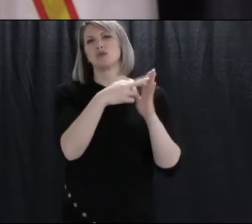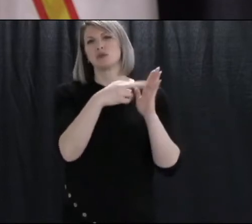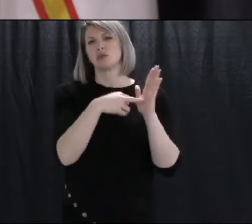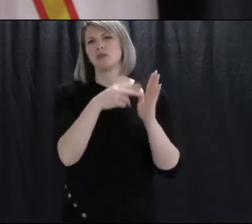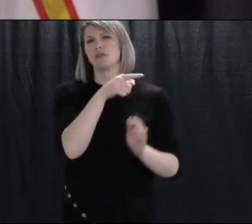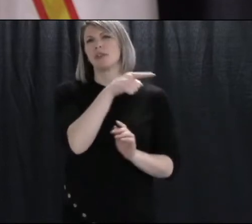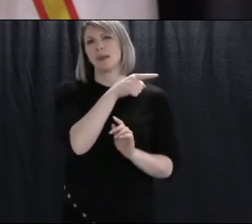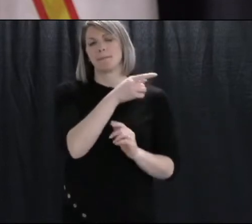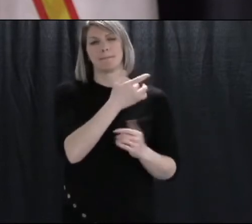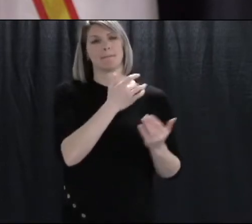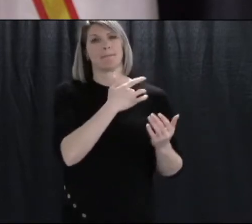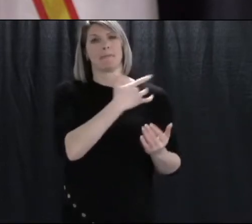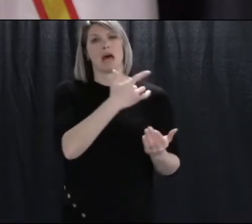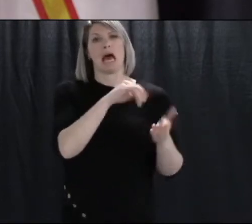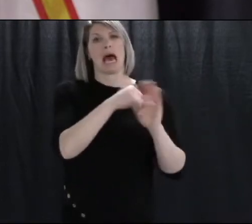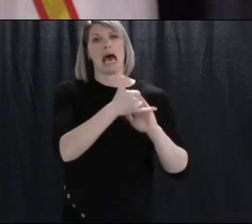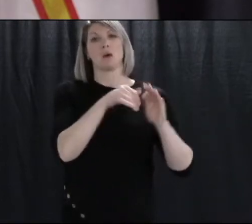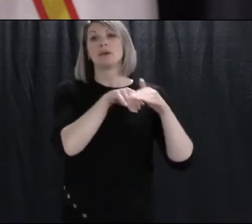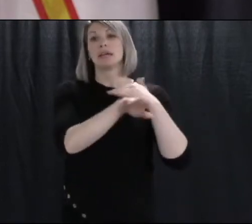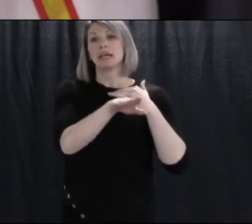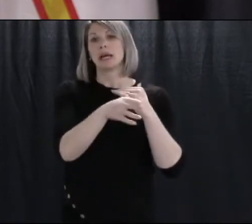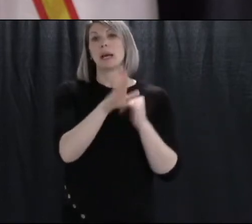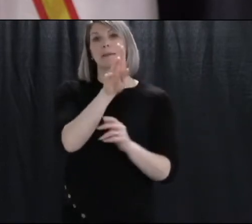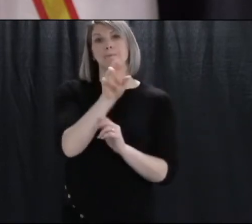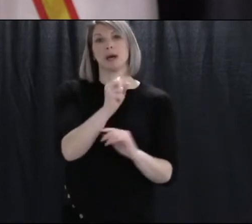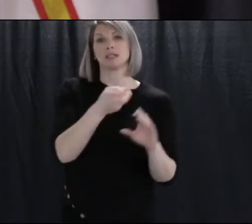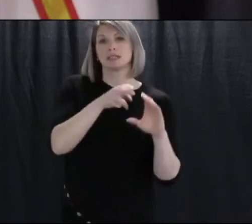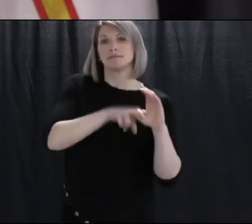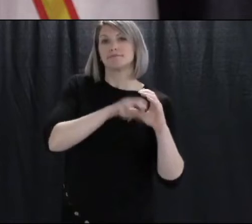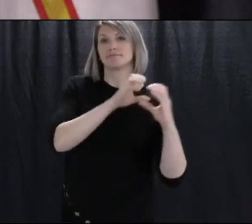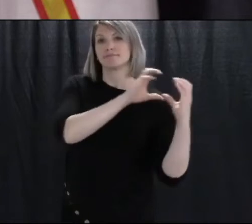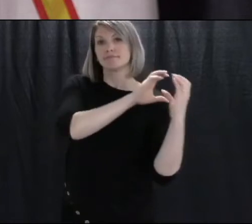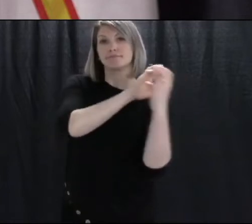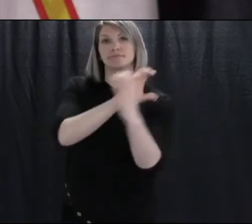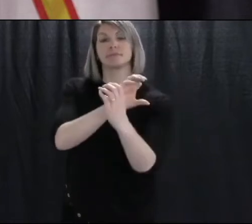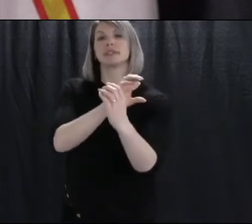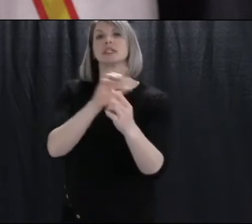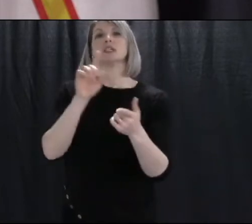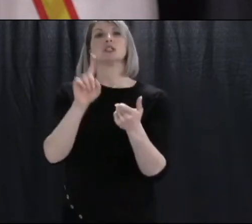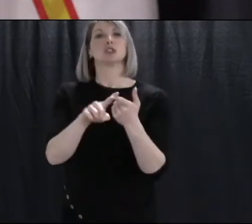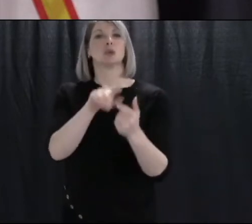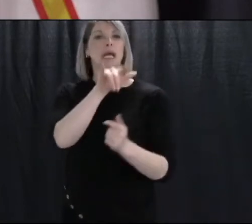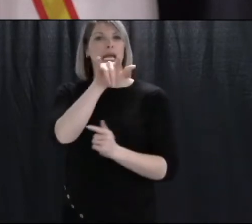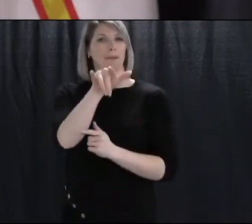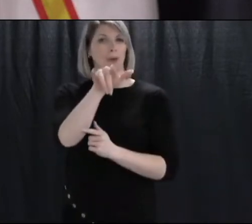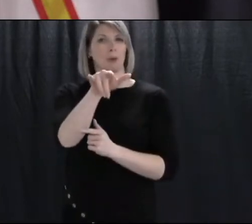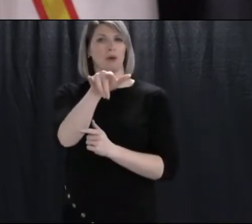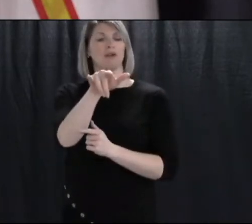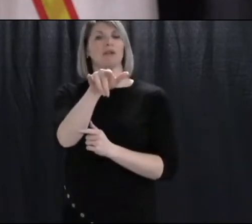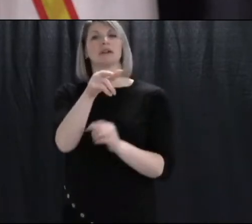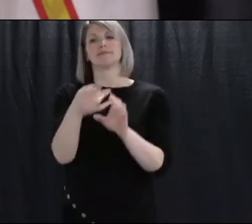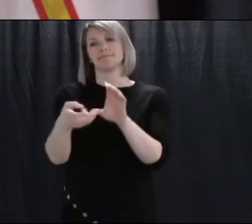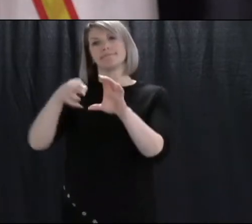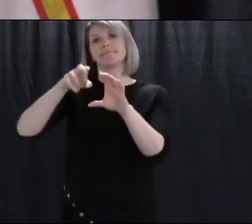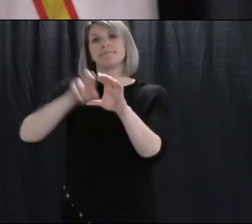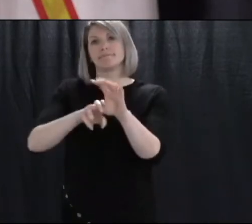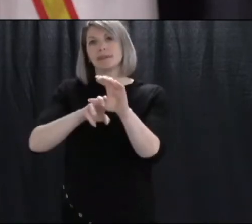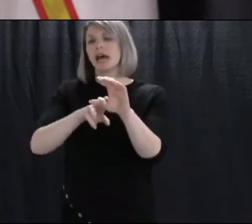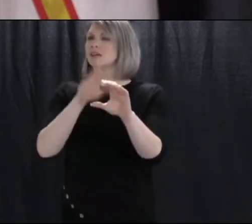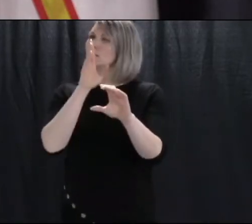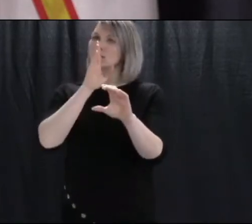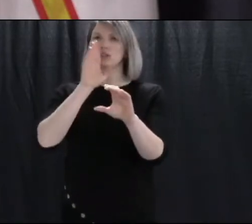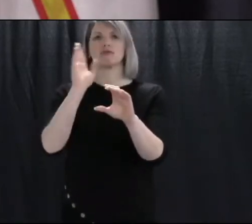in, typically through bus. They would go directly to the airport or directly to the tarmac onto an airplane, which would be a